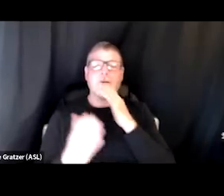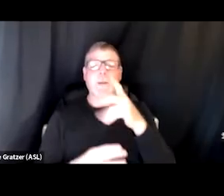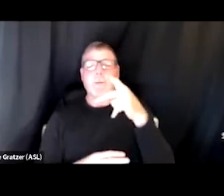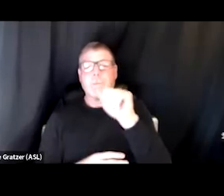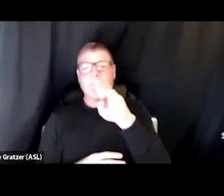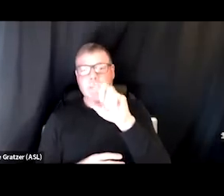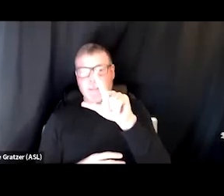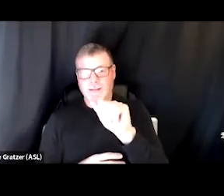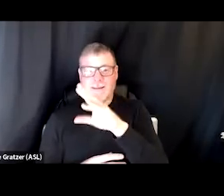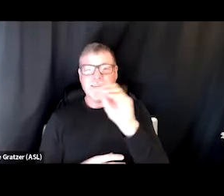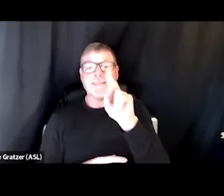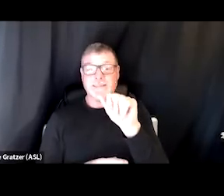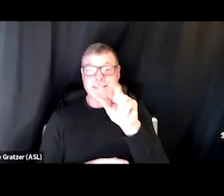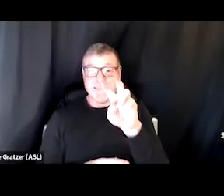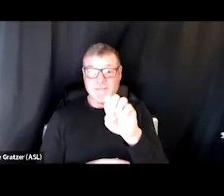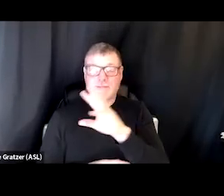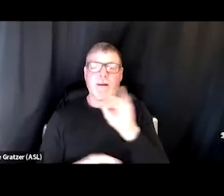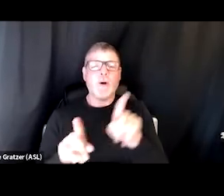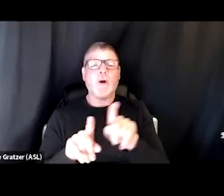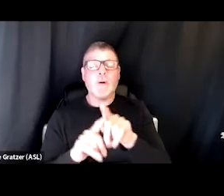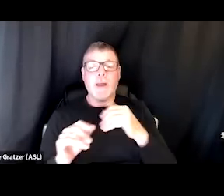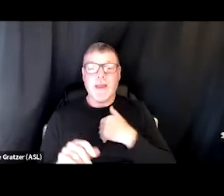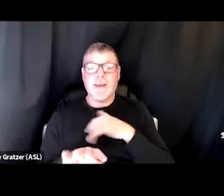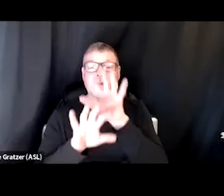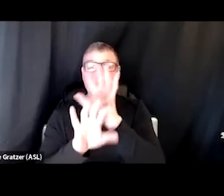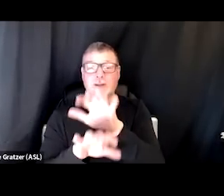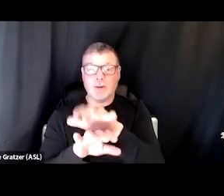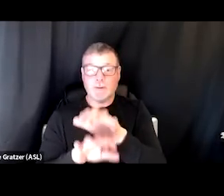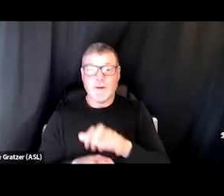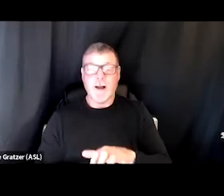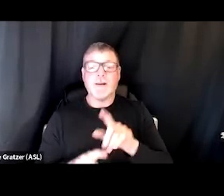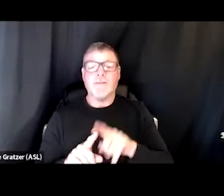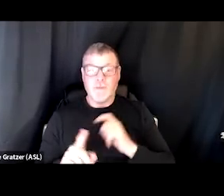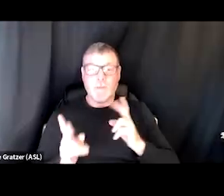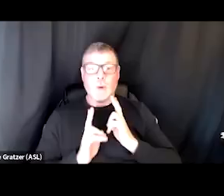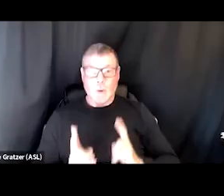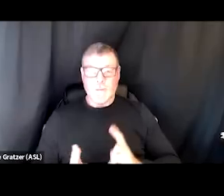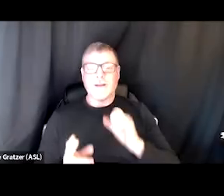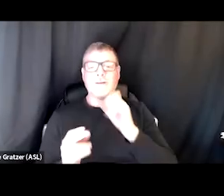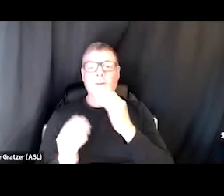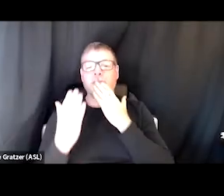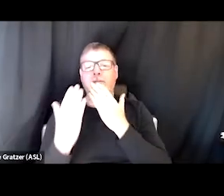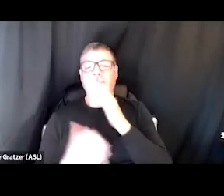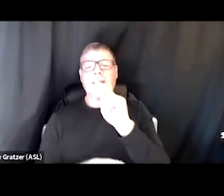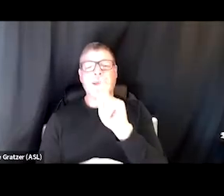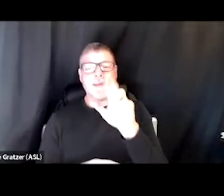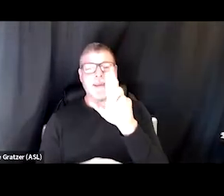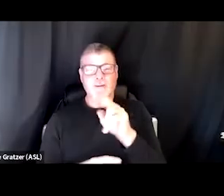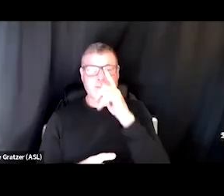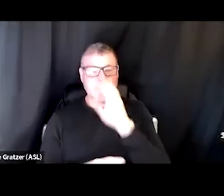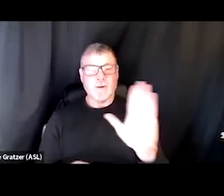Dave for their time. We also have live transcription from a human captioner. So we thank Karen for her time today